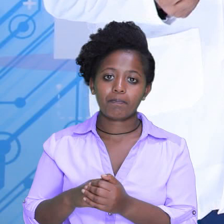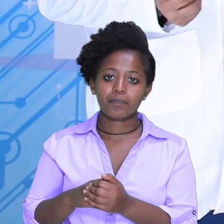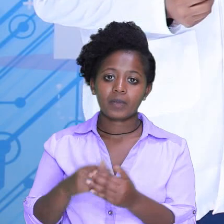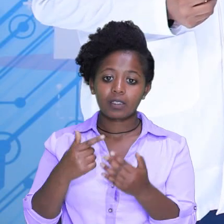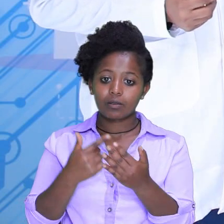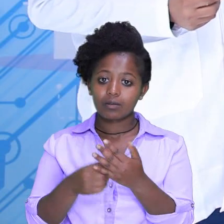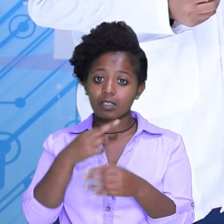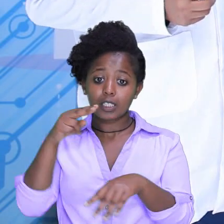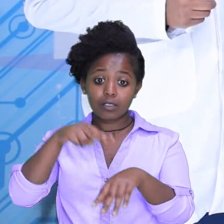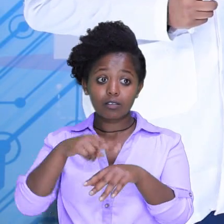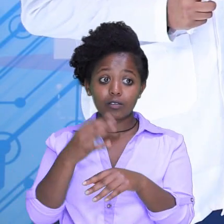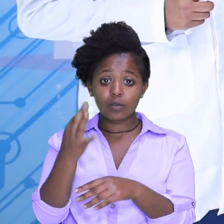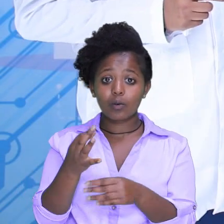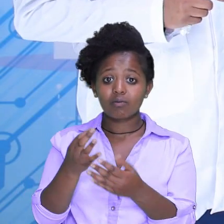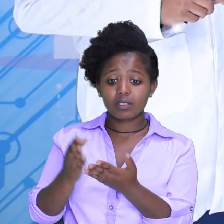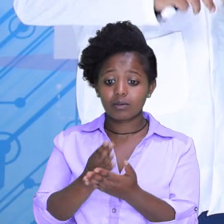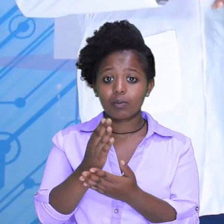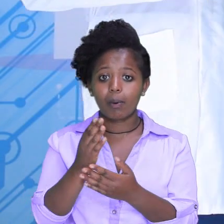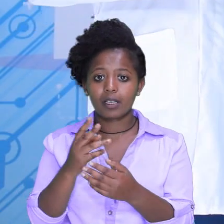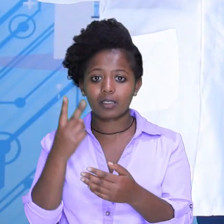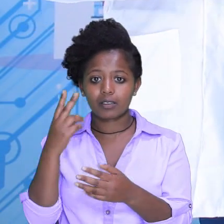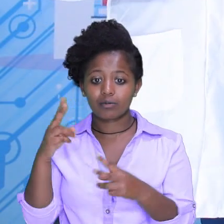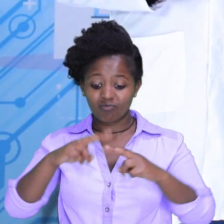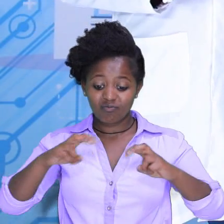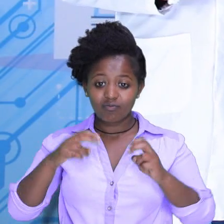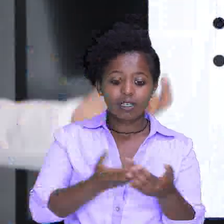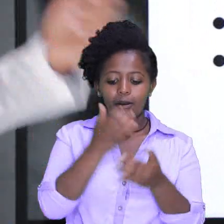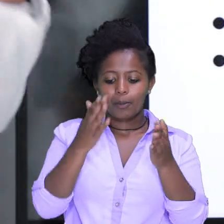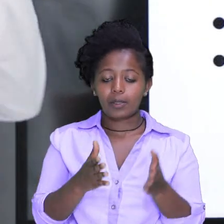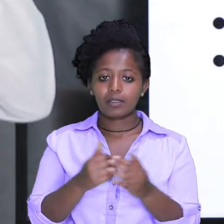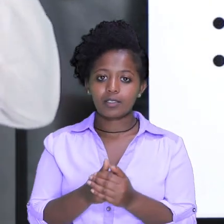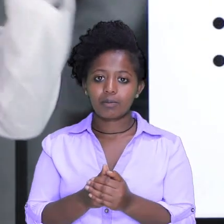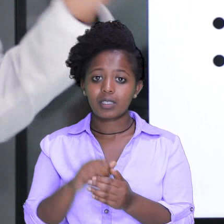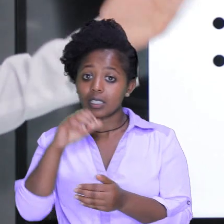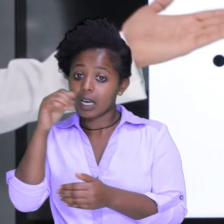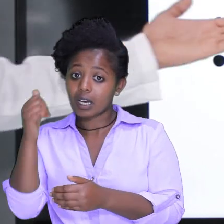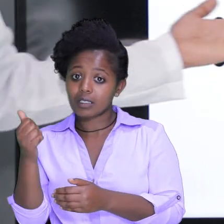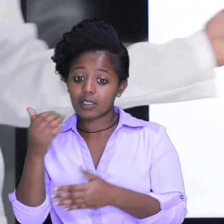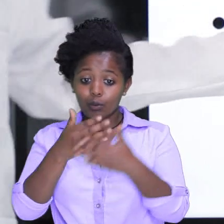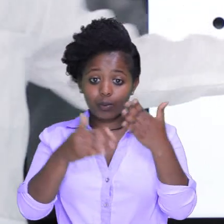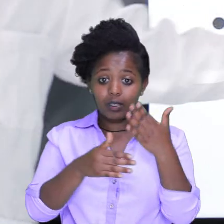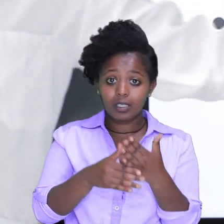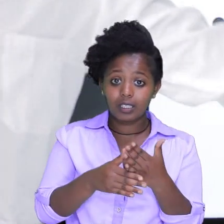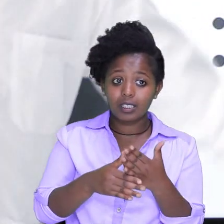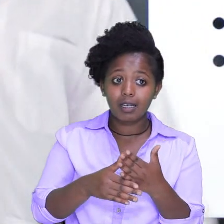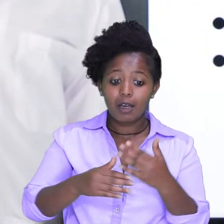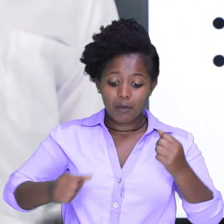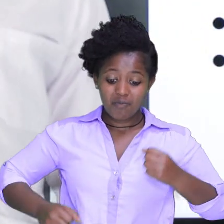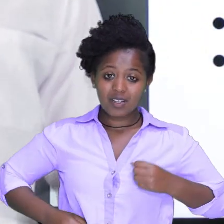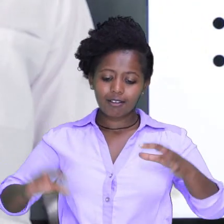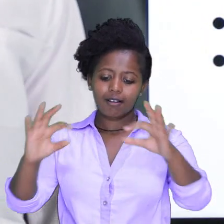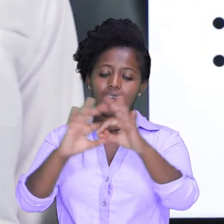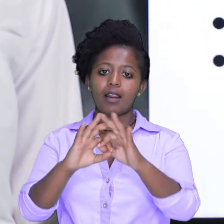the institution for spying. The other one, economic conflict. The other one, building military allies.